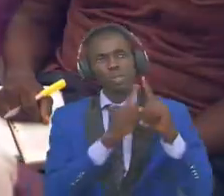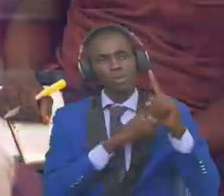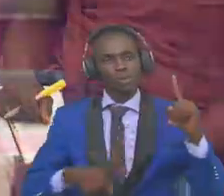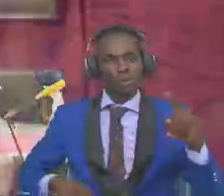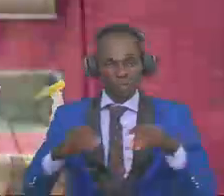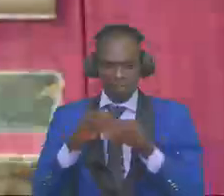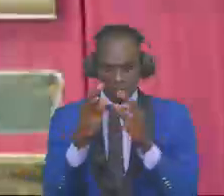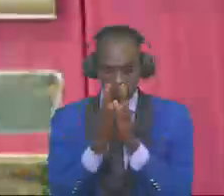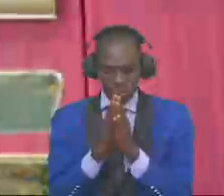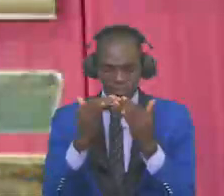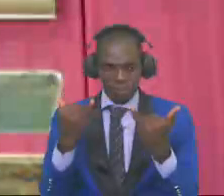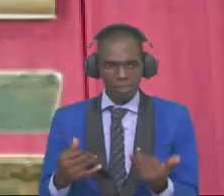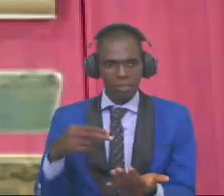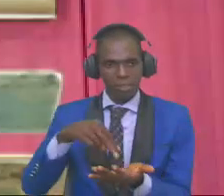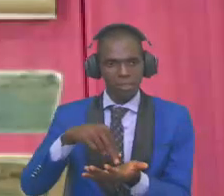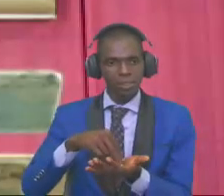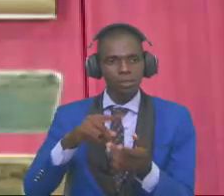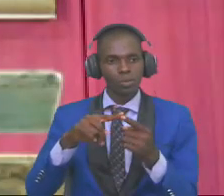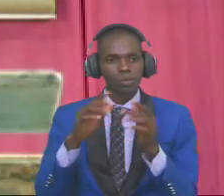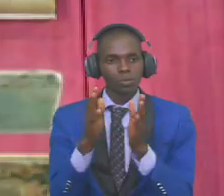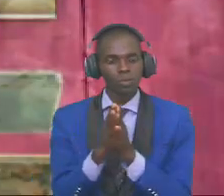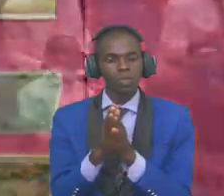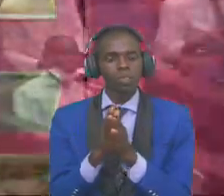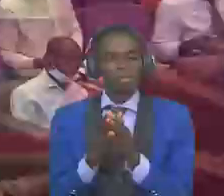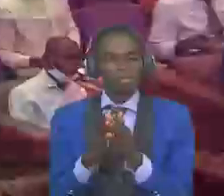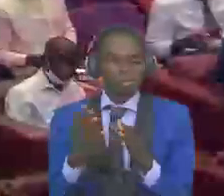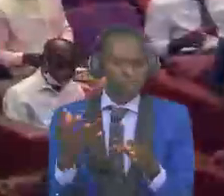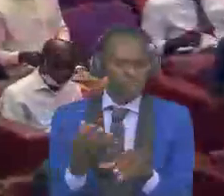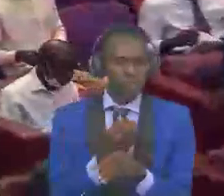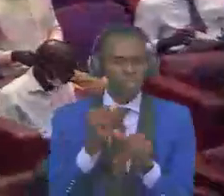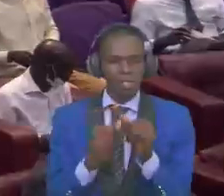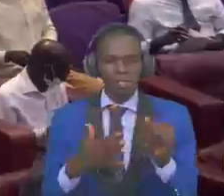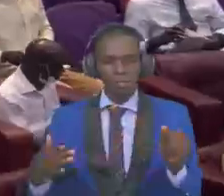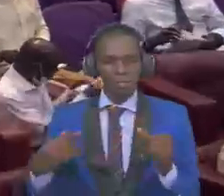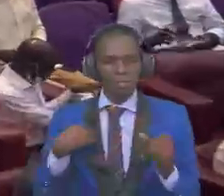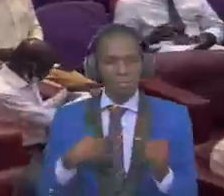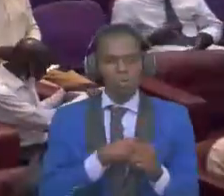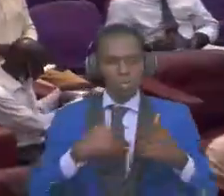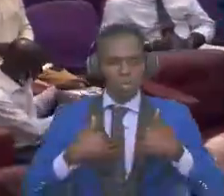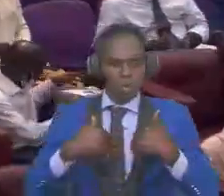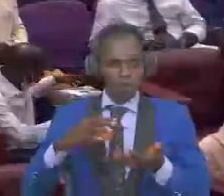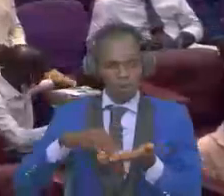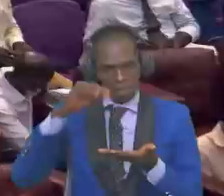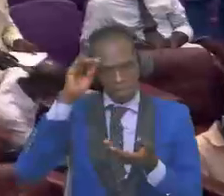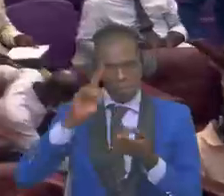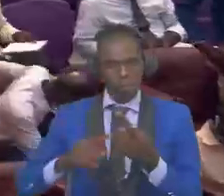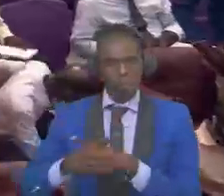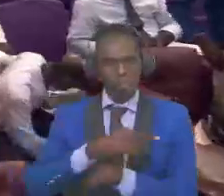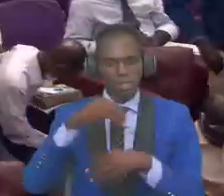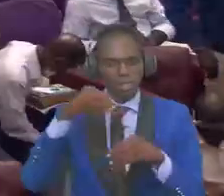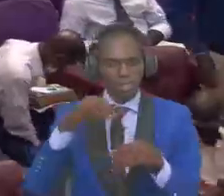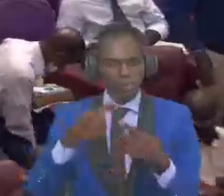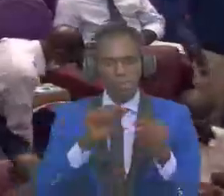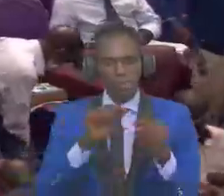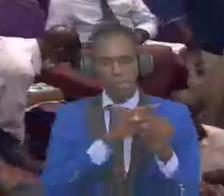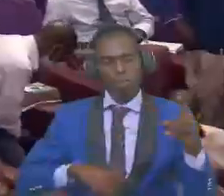prayer. Let's rise up now and take everything we learned today to the Lord in prayer, that the